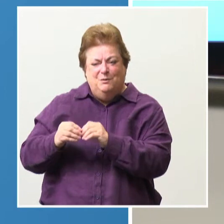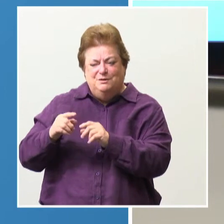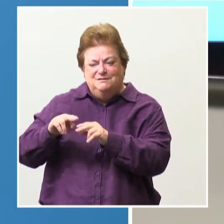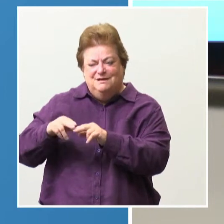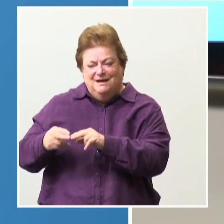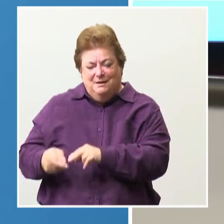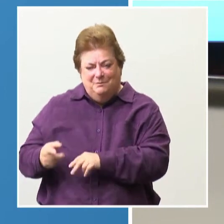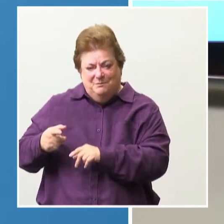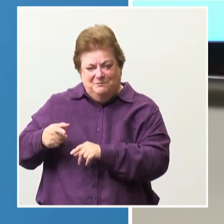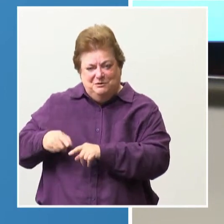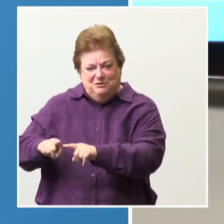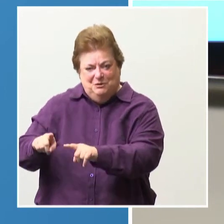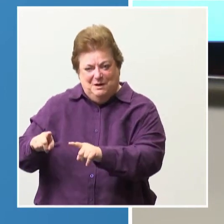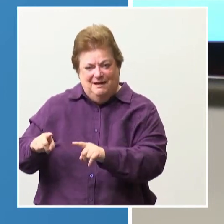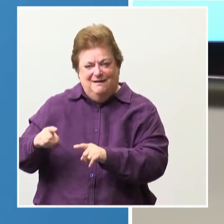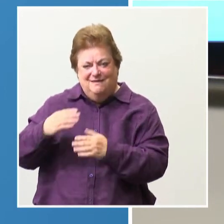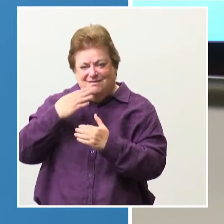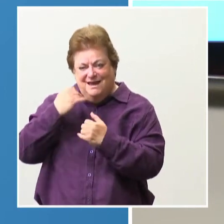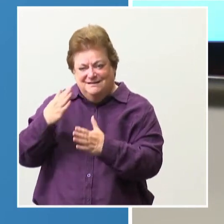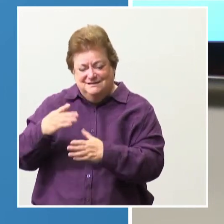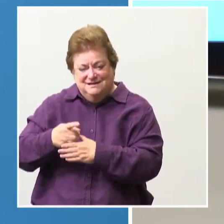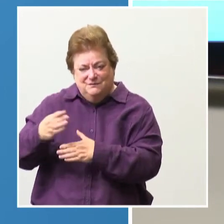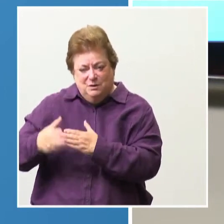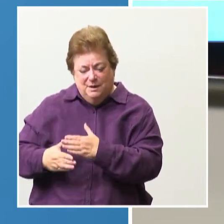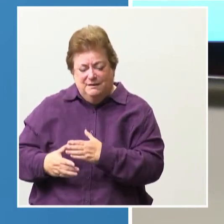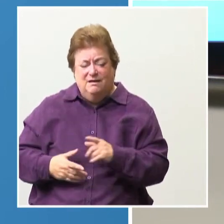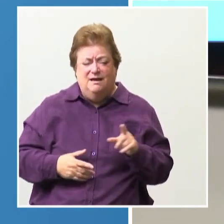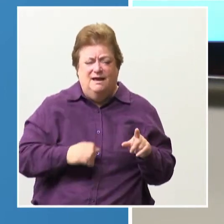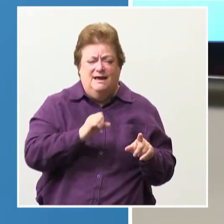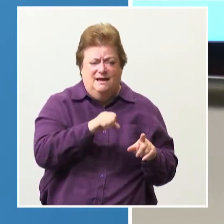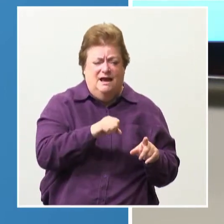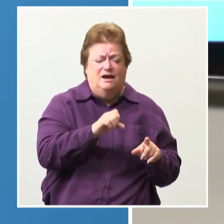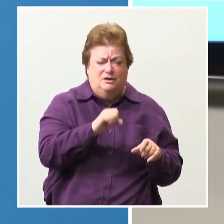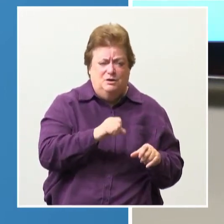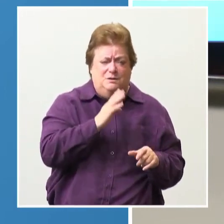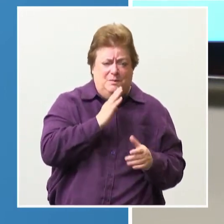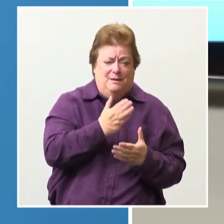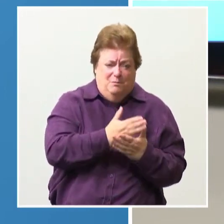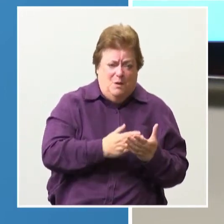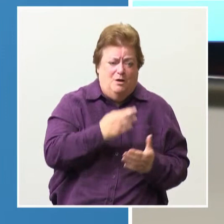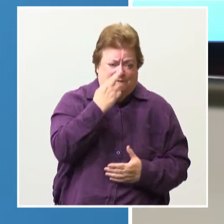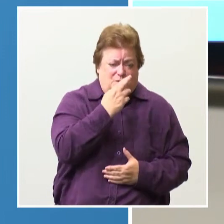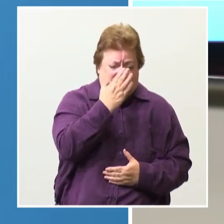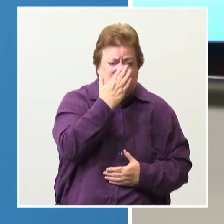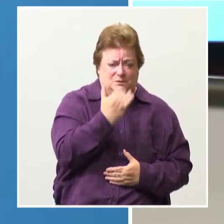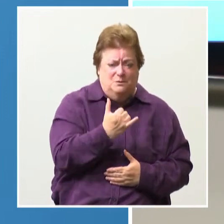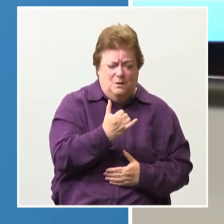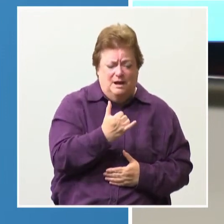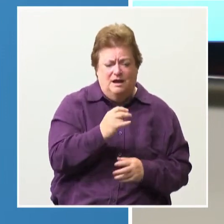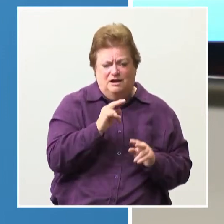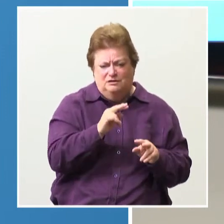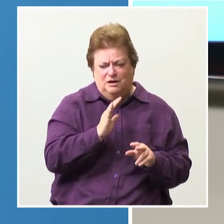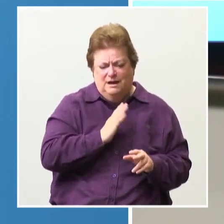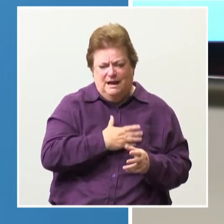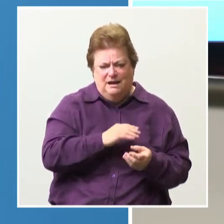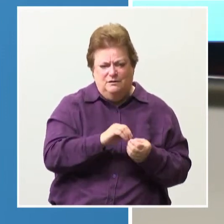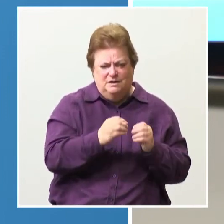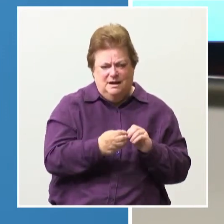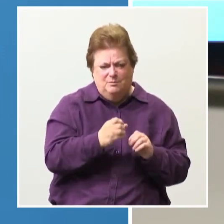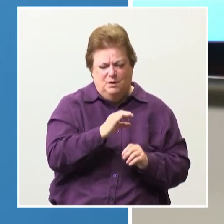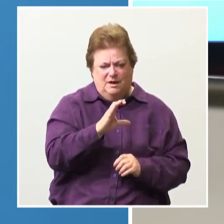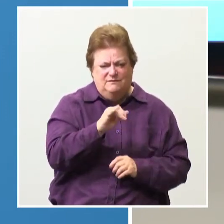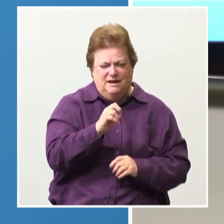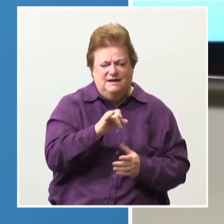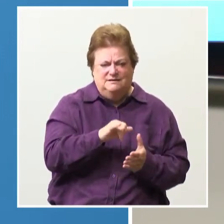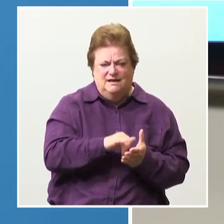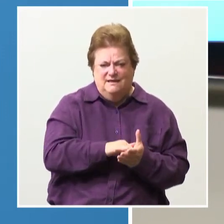down? It could partially be due to that, but our cases, in looking at our number of cases, I